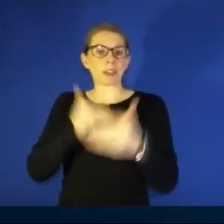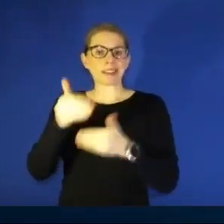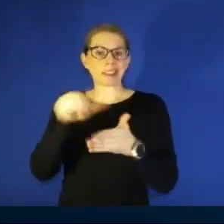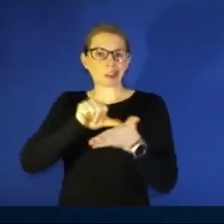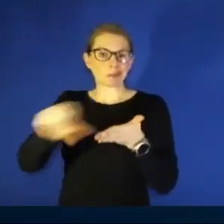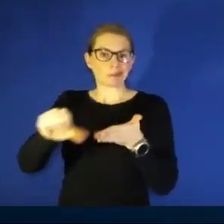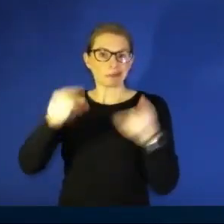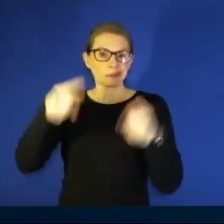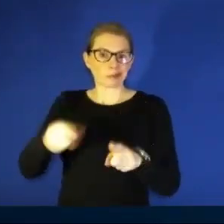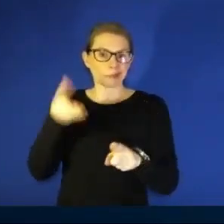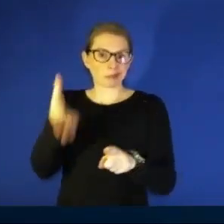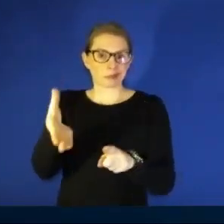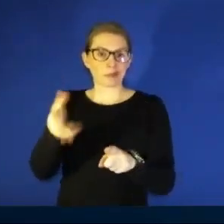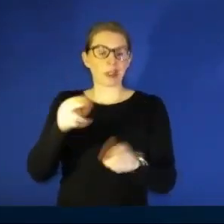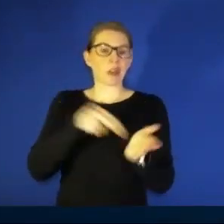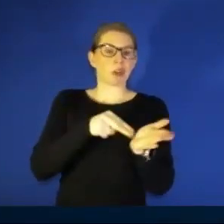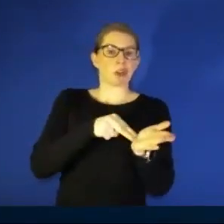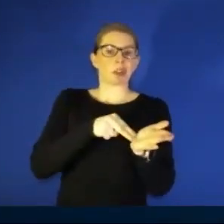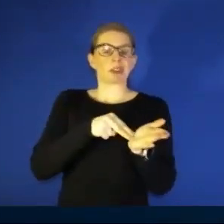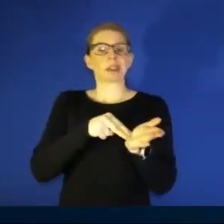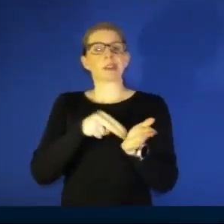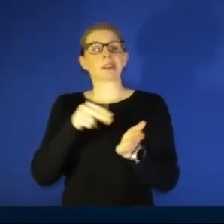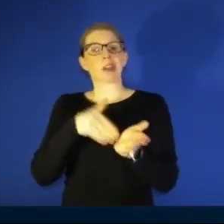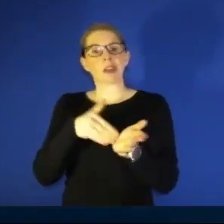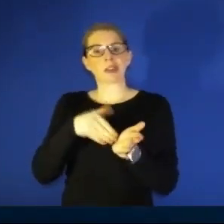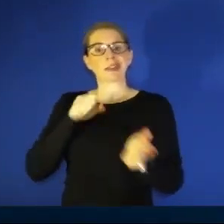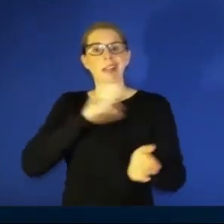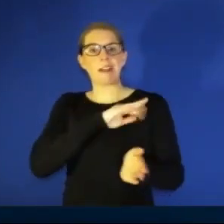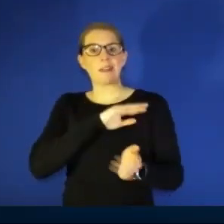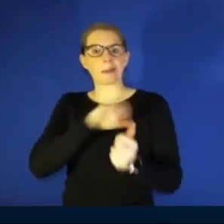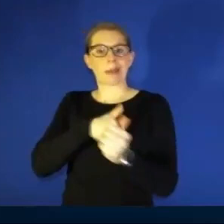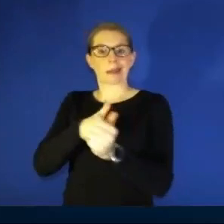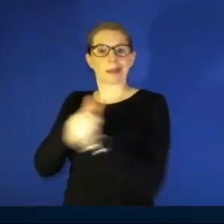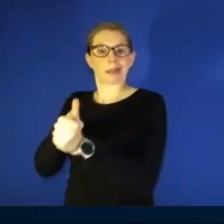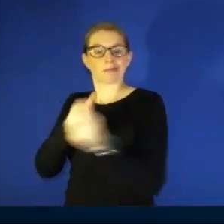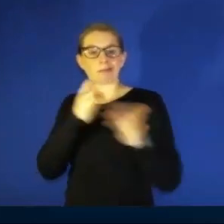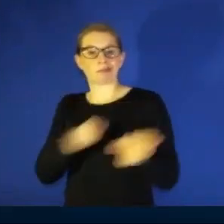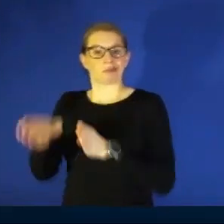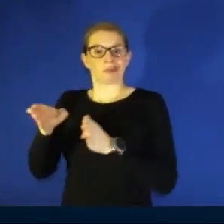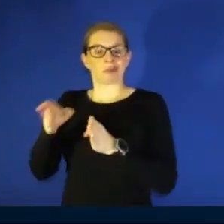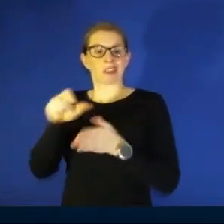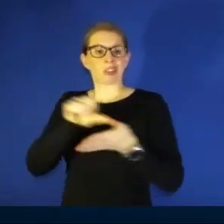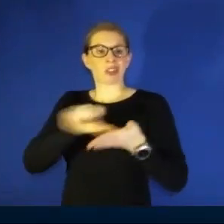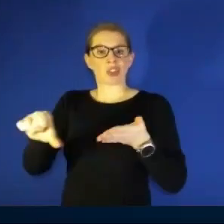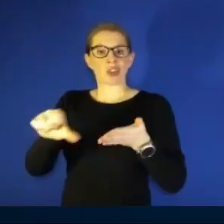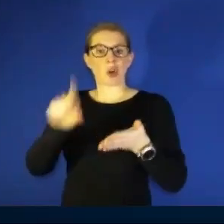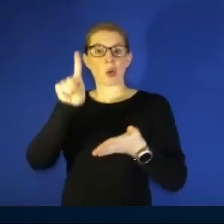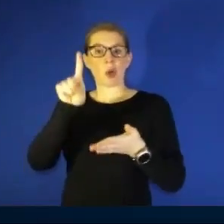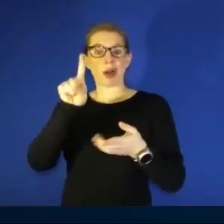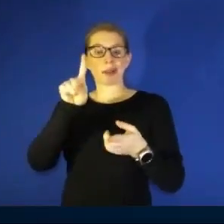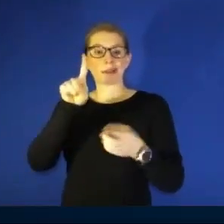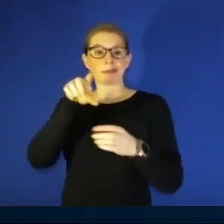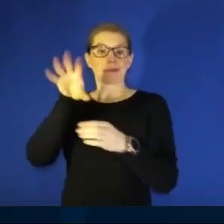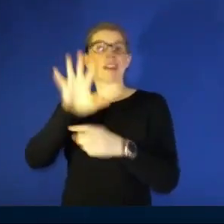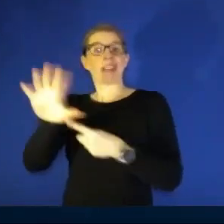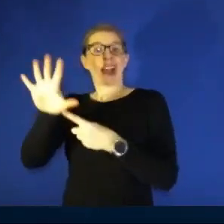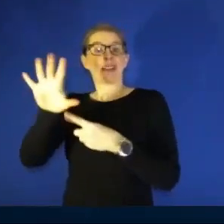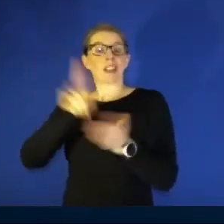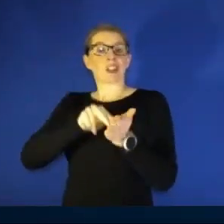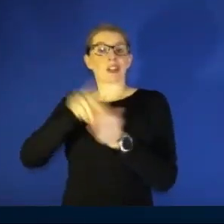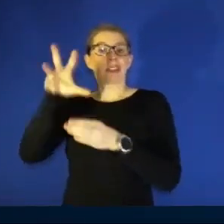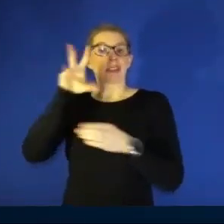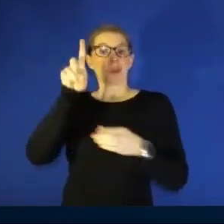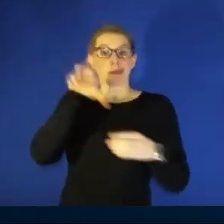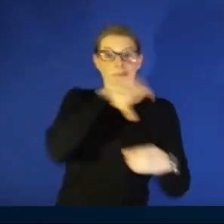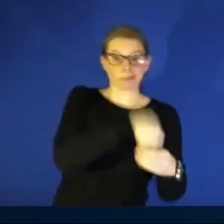Nurses, doctors, and staff are prepping for a day of back-to-back surgeries. 1 in 5 nurses nationwide have left the healthcare field.